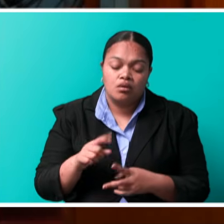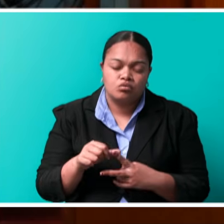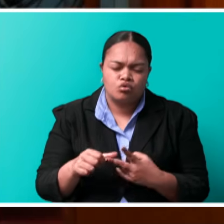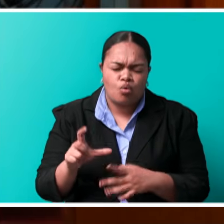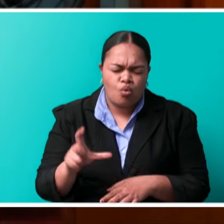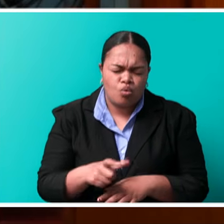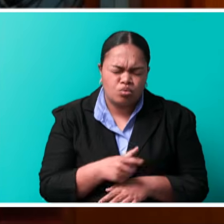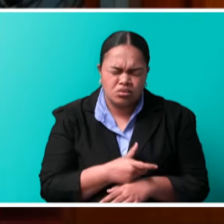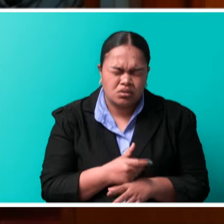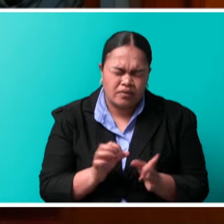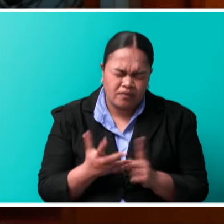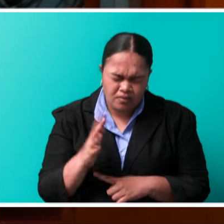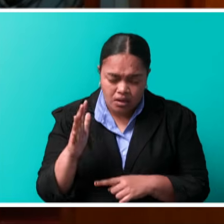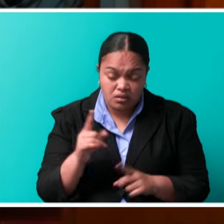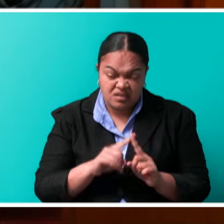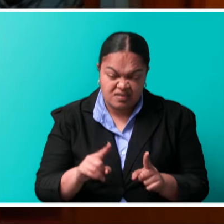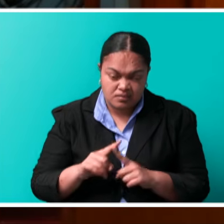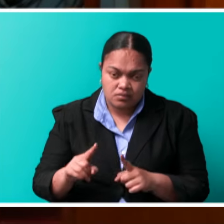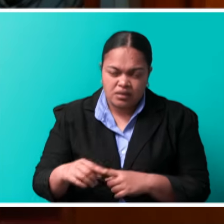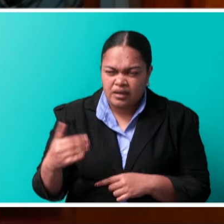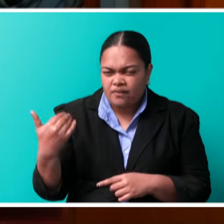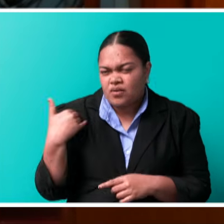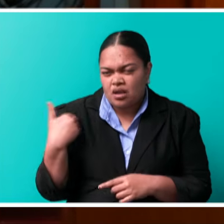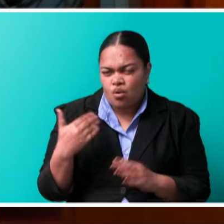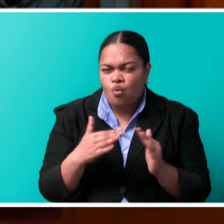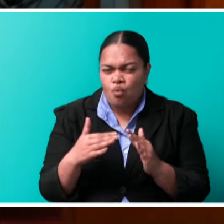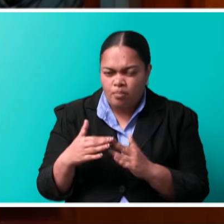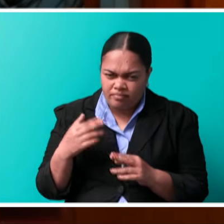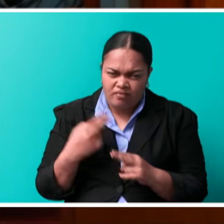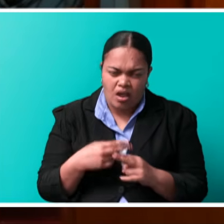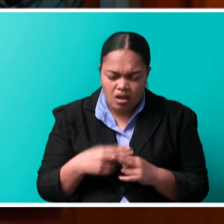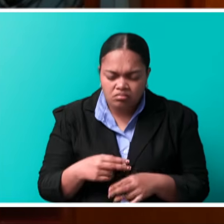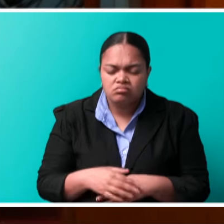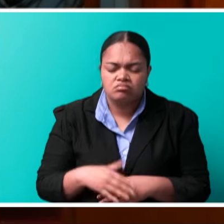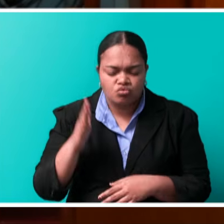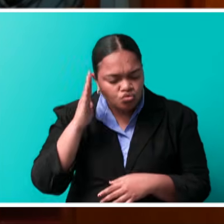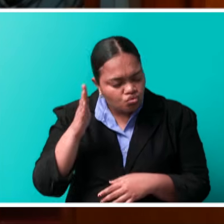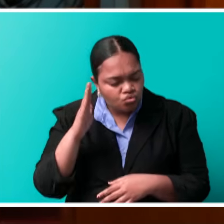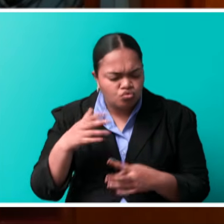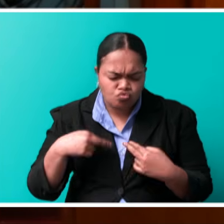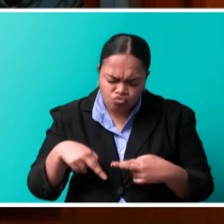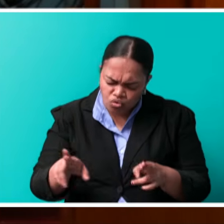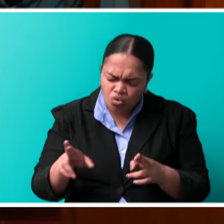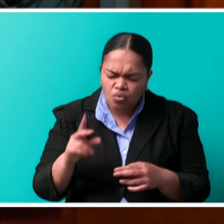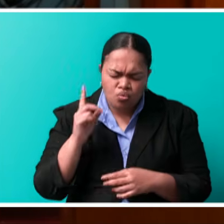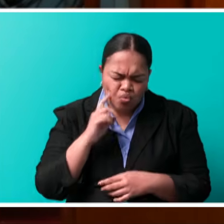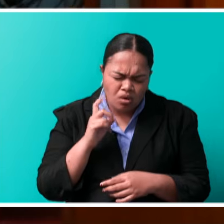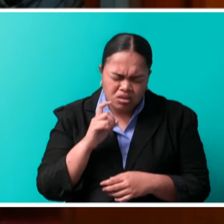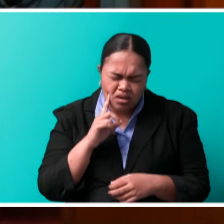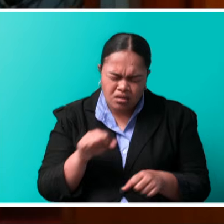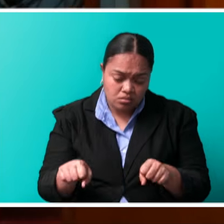and saltwater intrusion affect our homes, farms, schools, roads, water systems, and